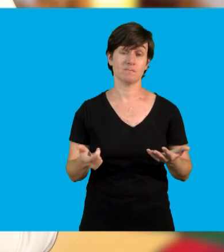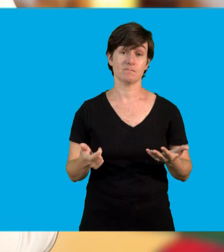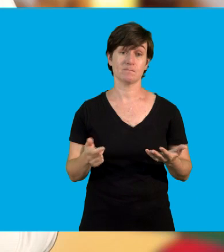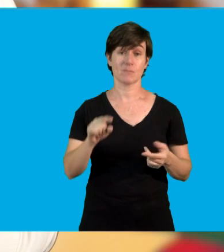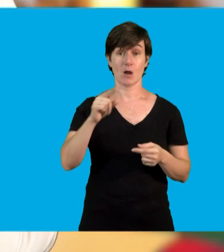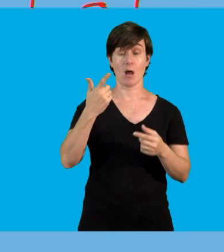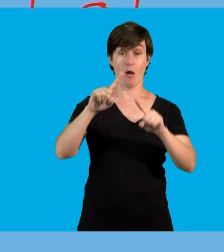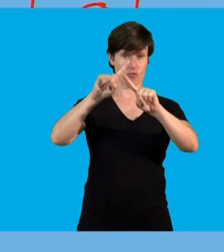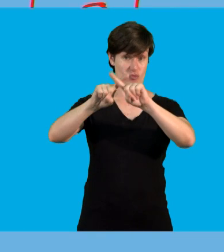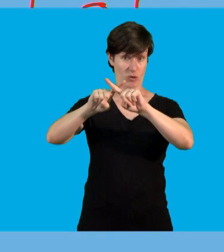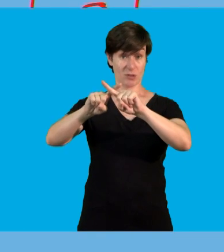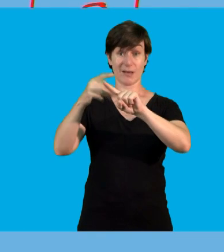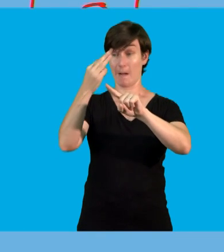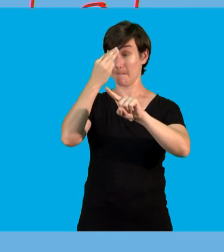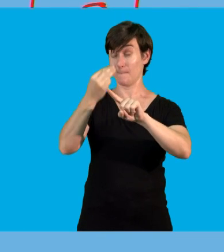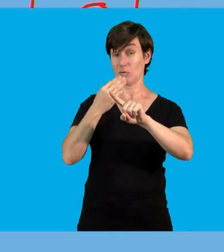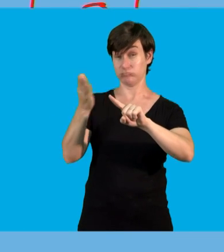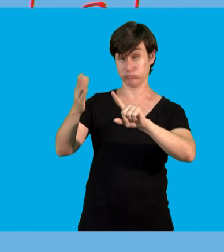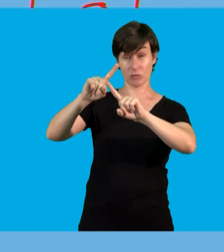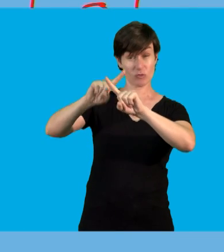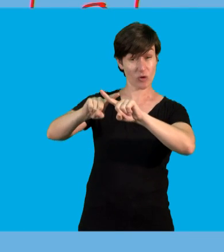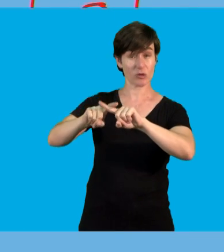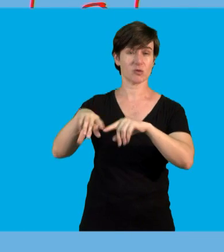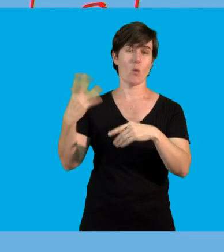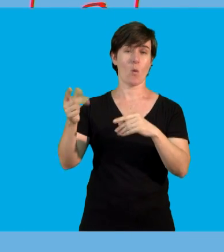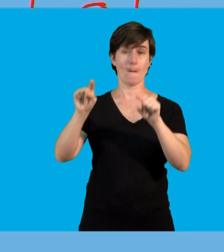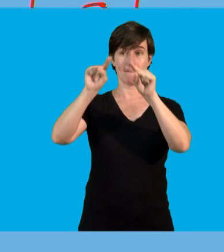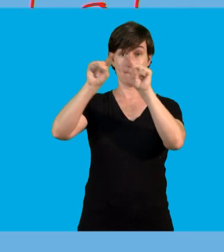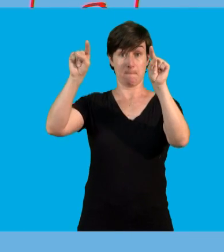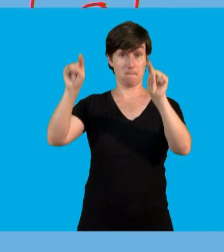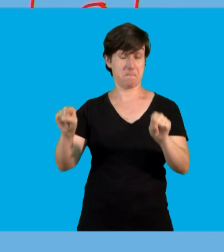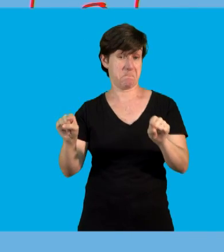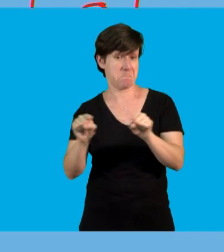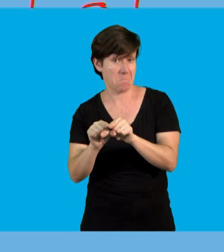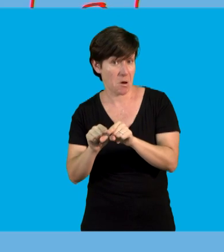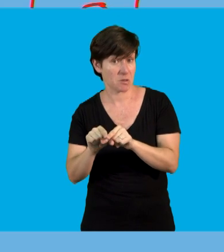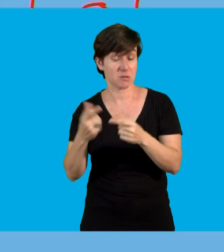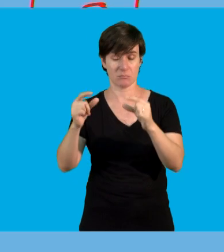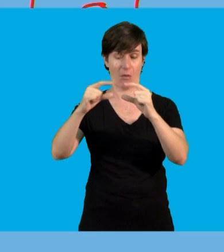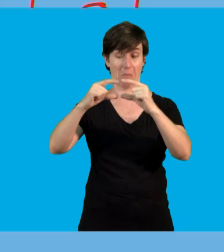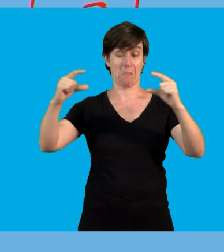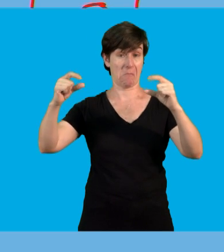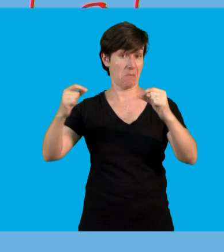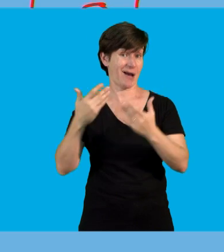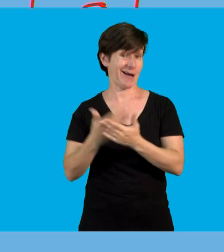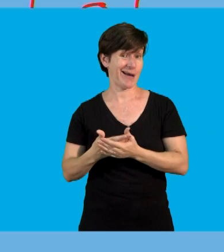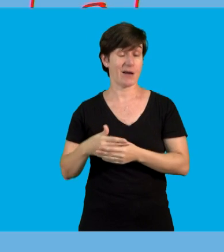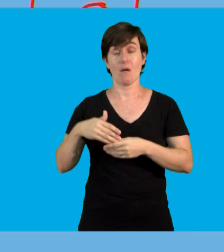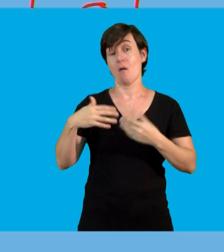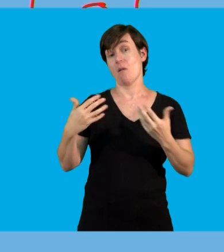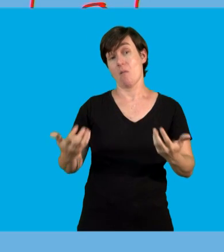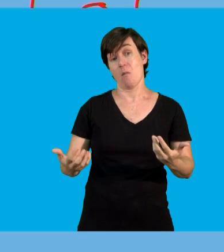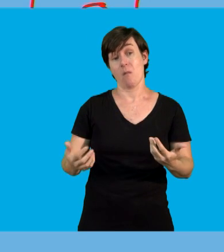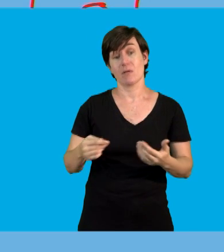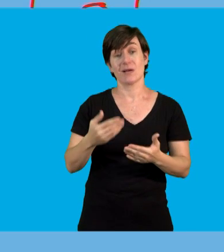see, the cross. We can also have a box, a rectangular box, or we can